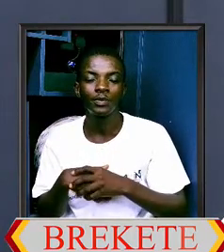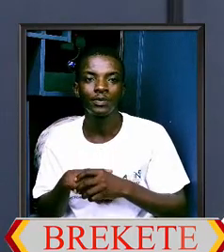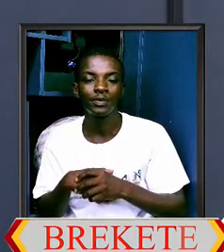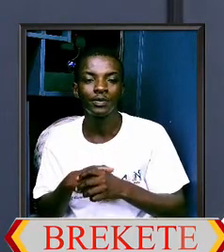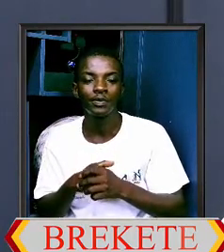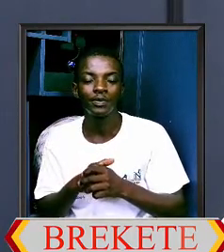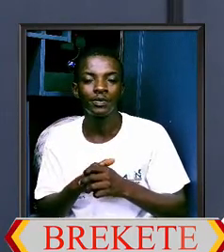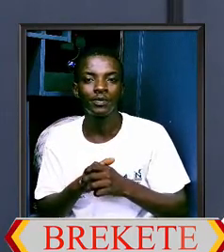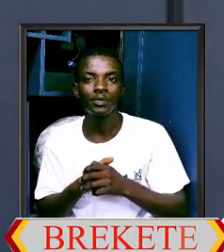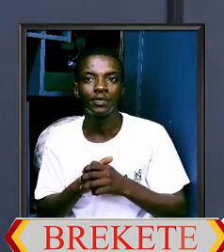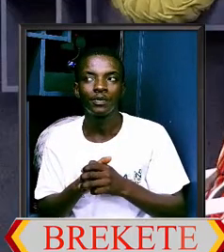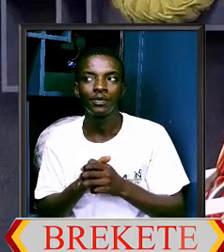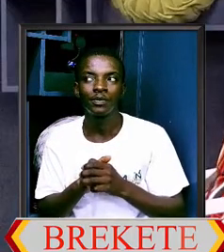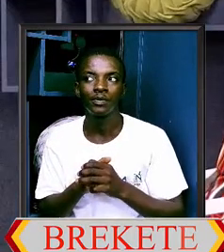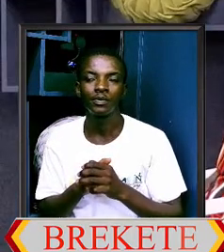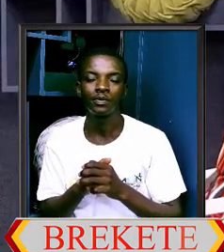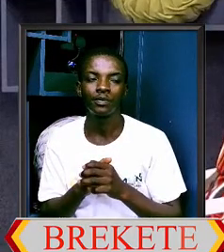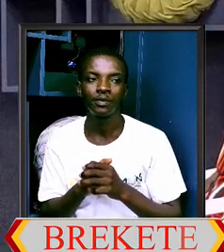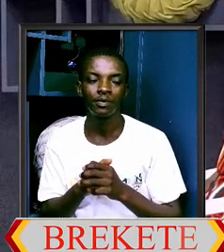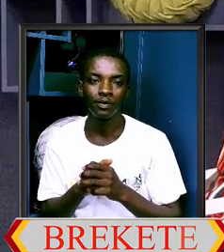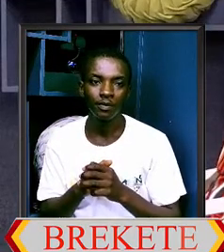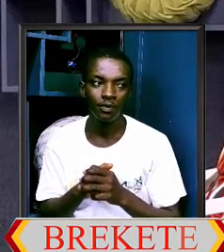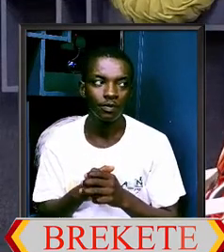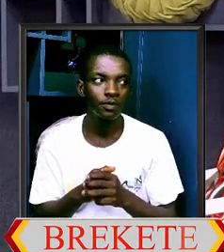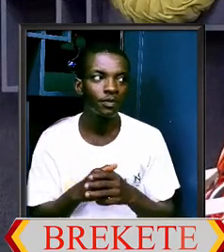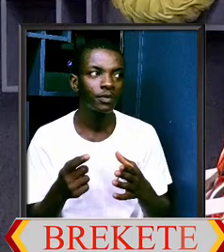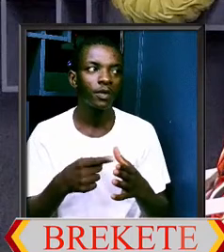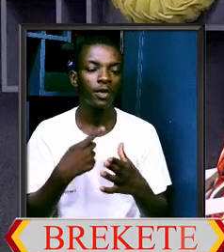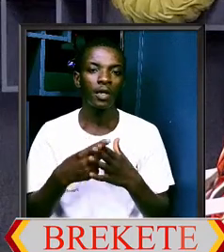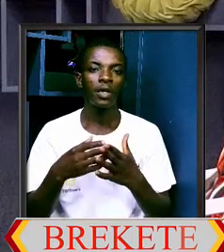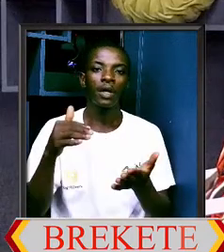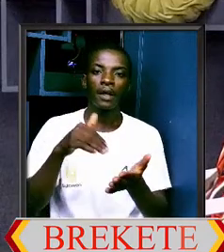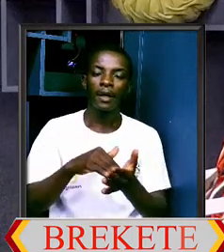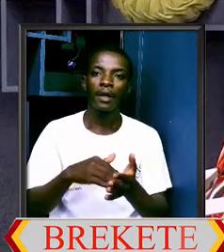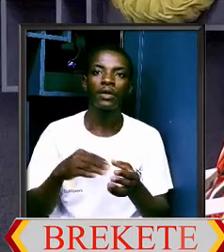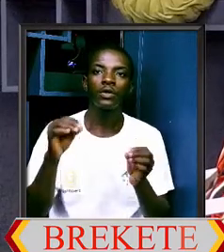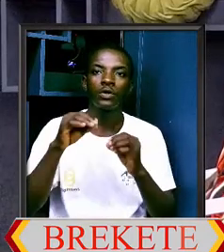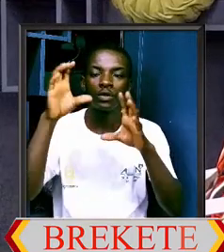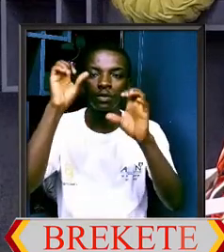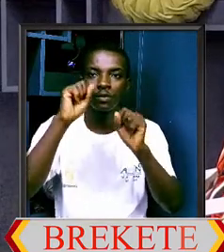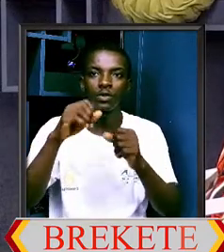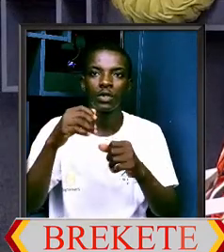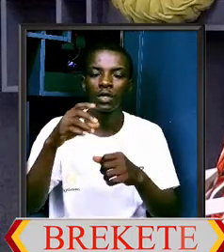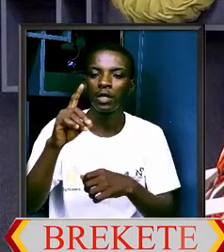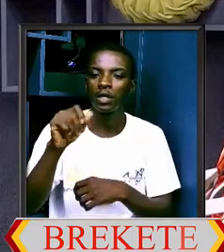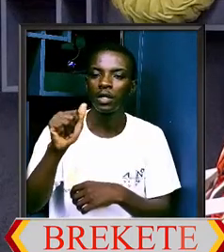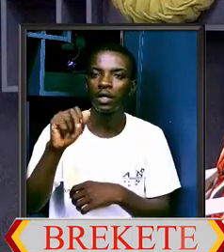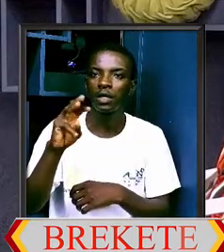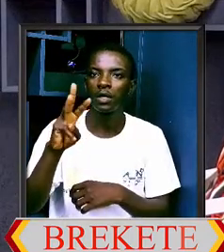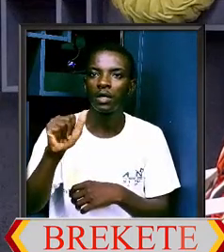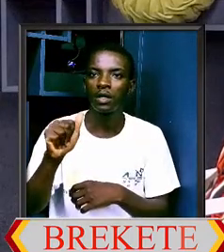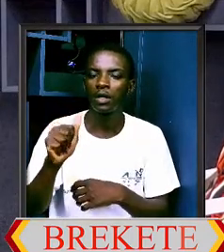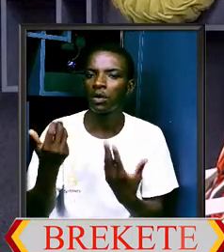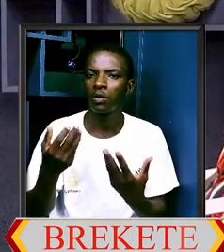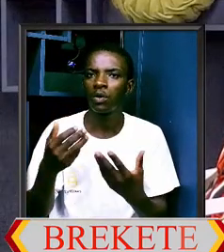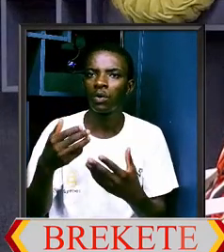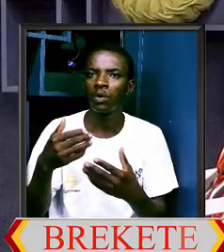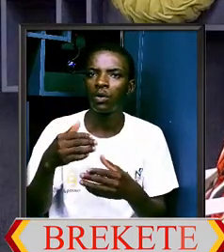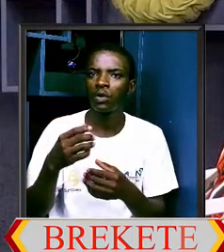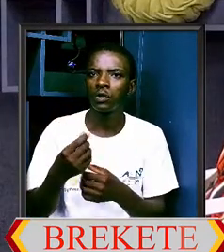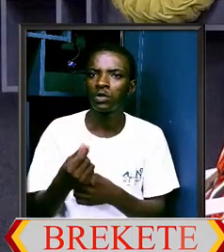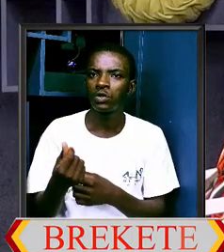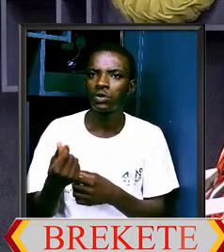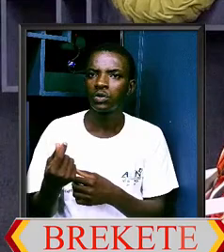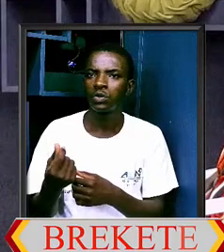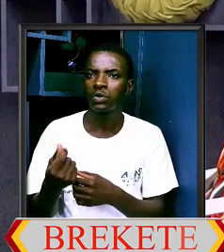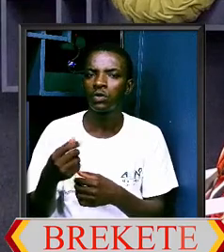We are doing very fundamentally very well. Then again, my honorable president, we get dawa. Do we need grain? We get that